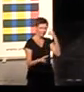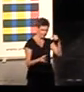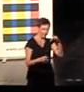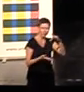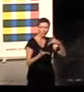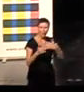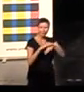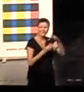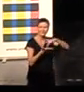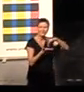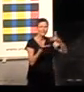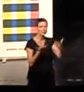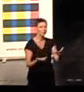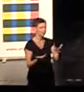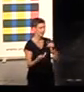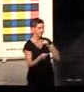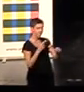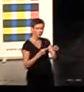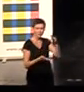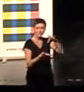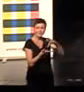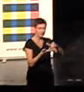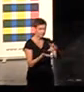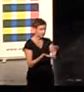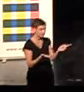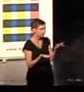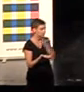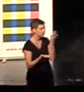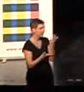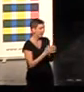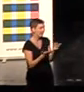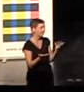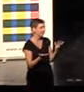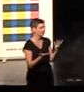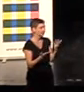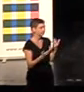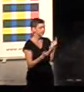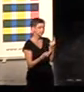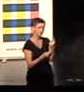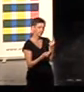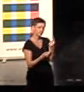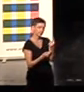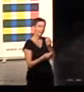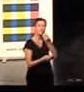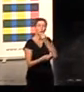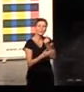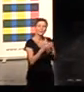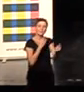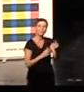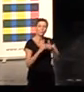day meestal the city's doen at hp flute independance of more than two days